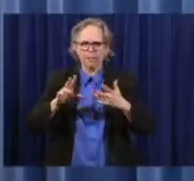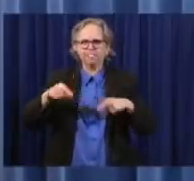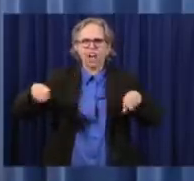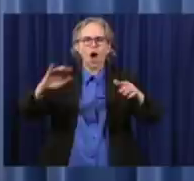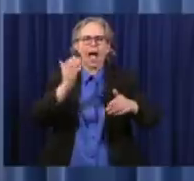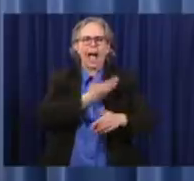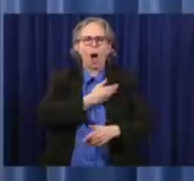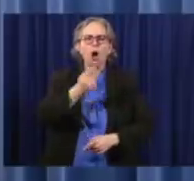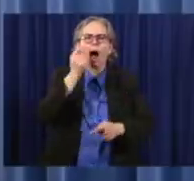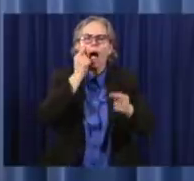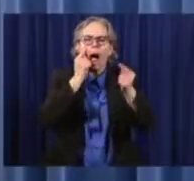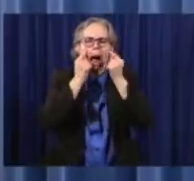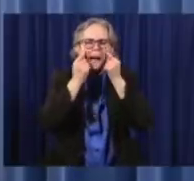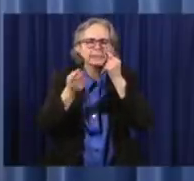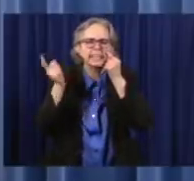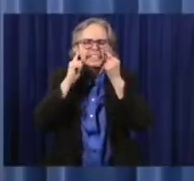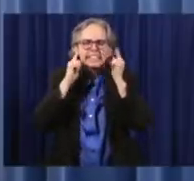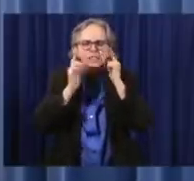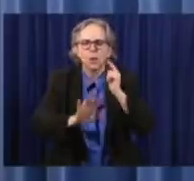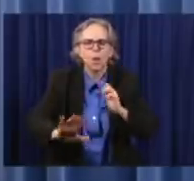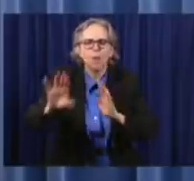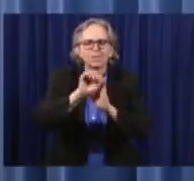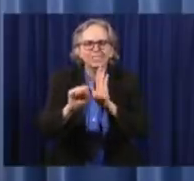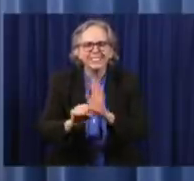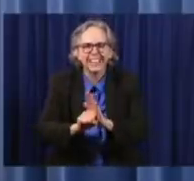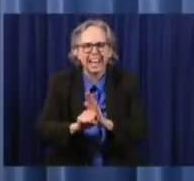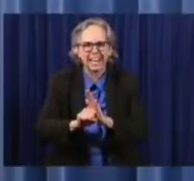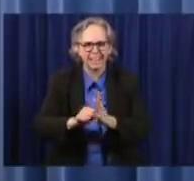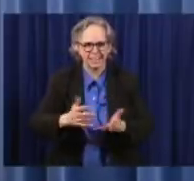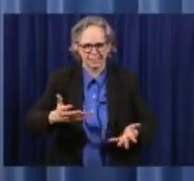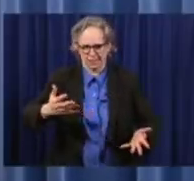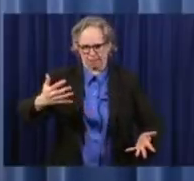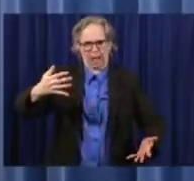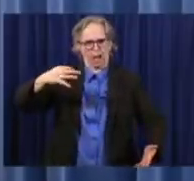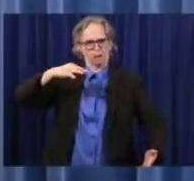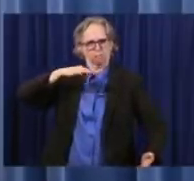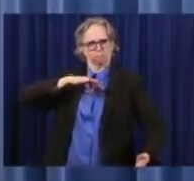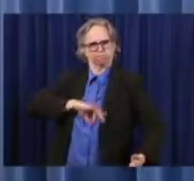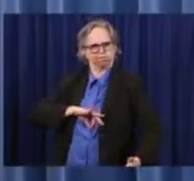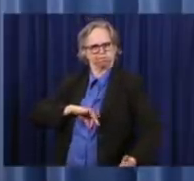there is certainly helpful, and we always welcome that.